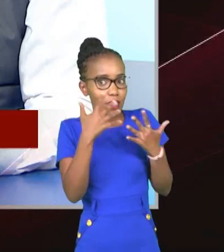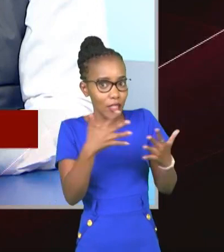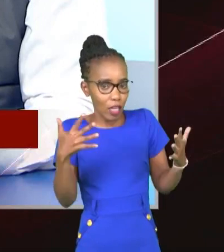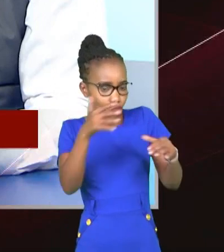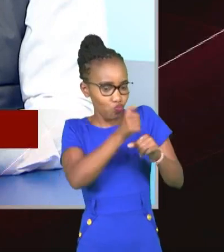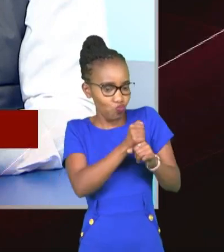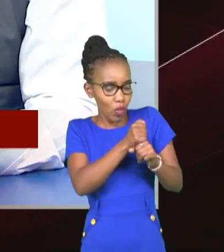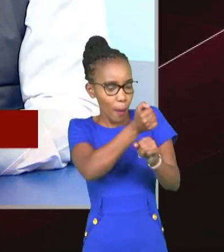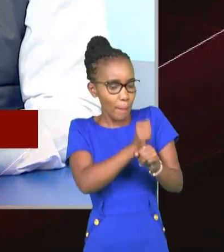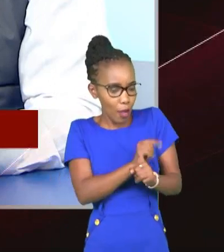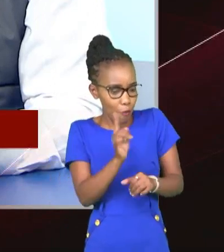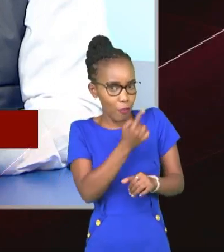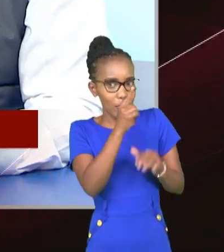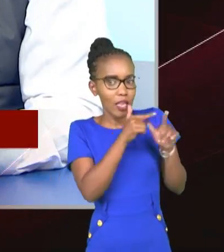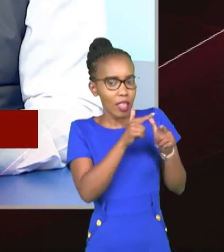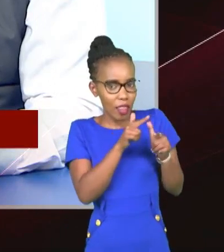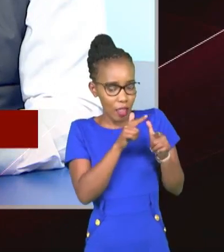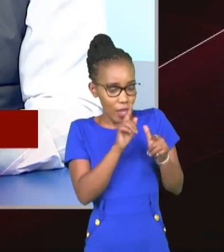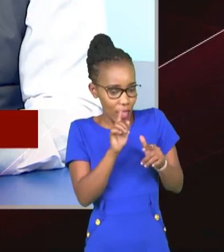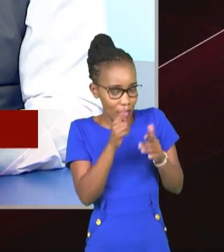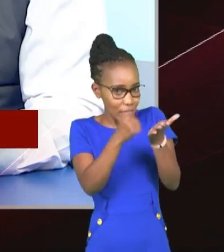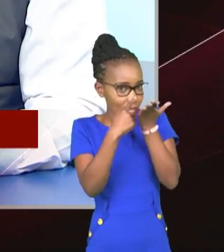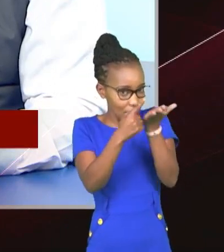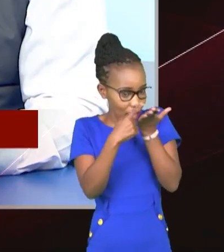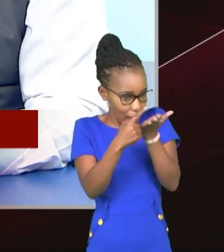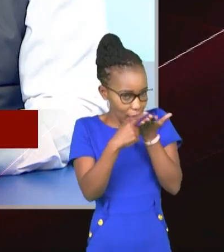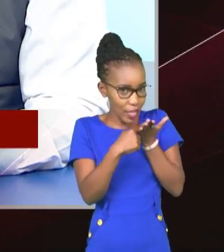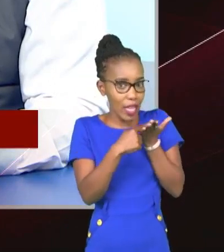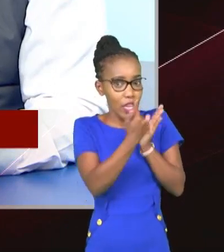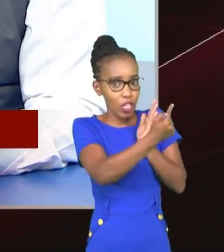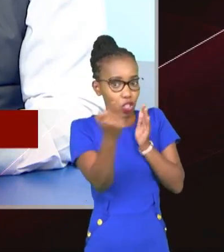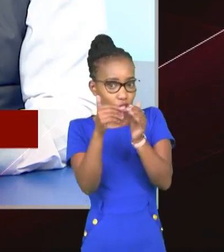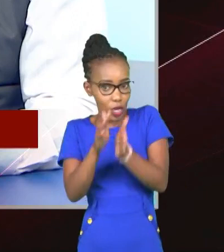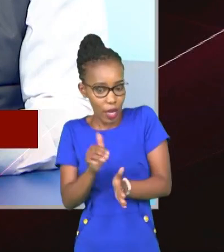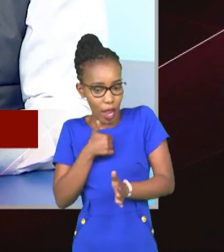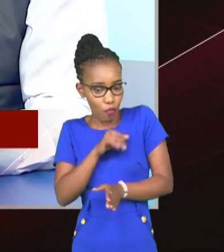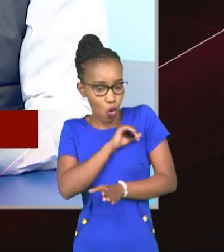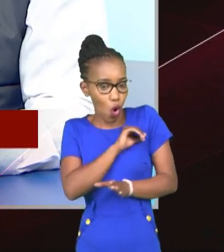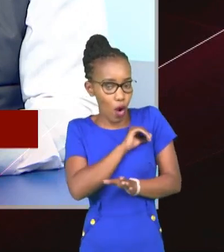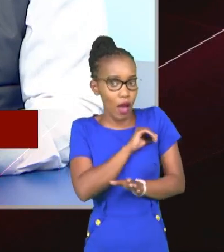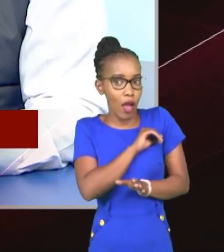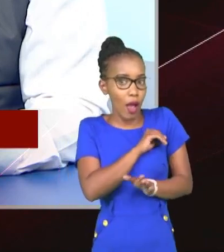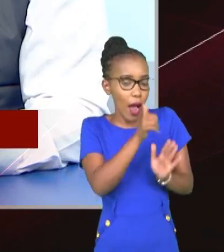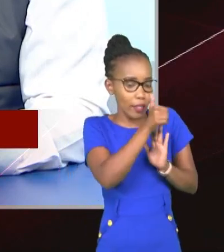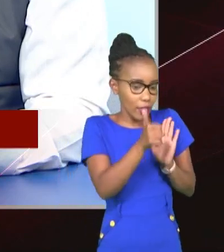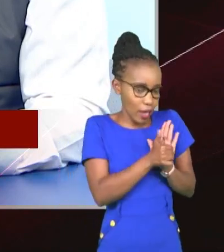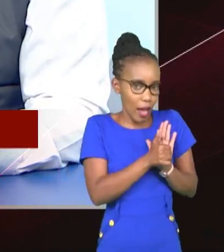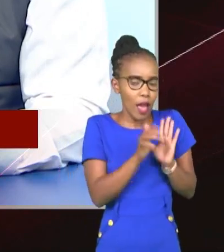coalition, come up, sit down, bring, because each leader has his own manifesto, bring the manifesto